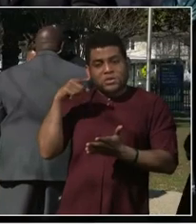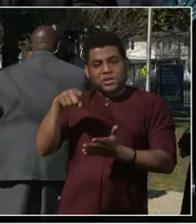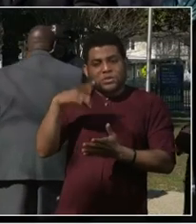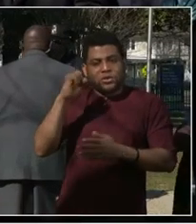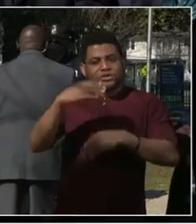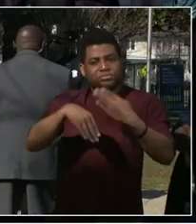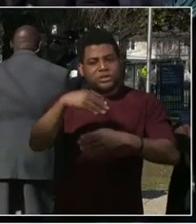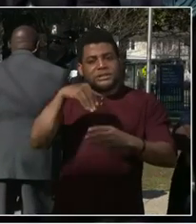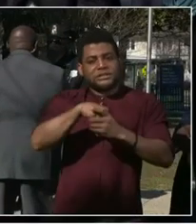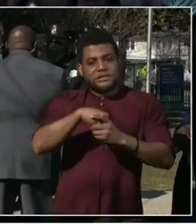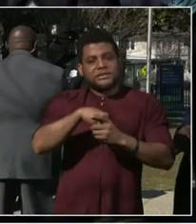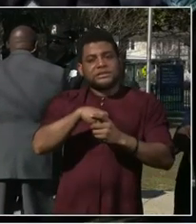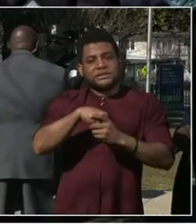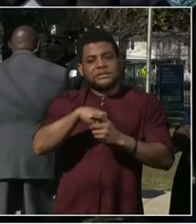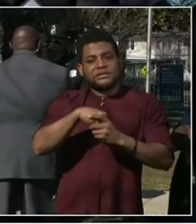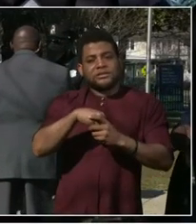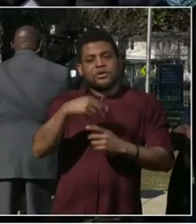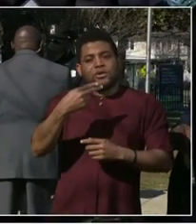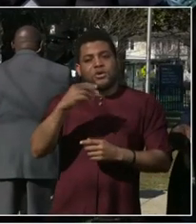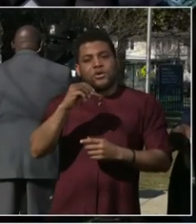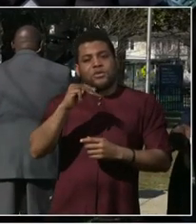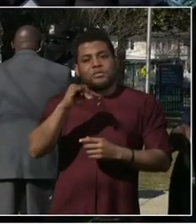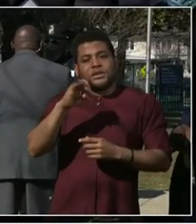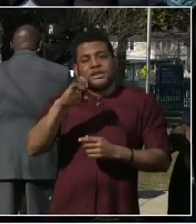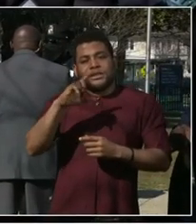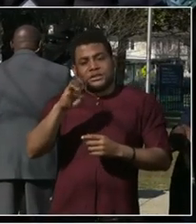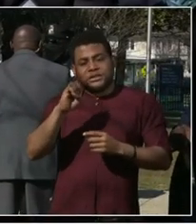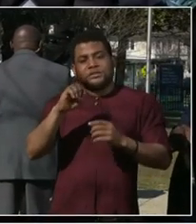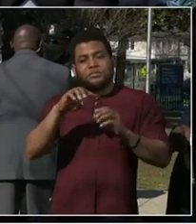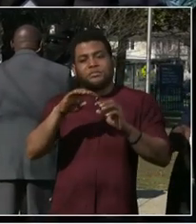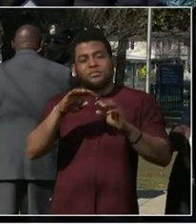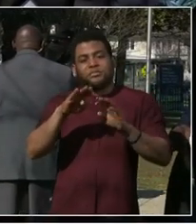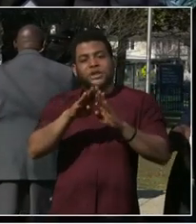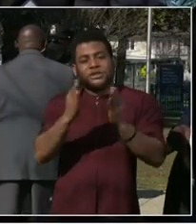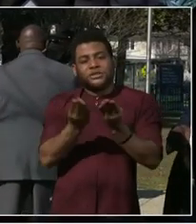at the homicide branch, at a homicide branch.